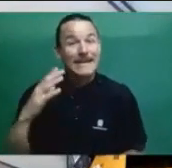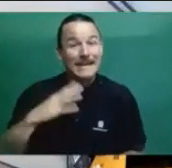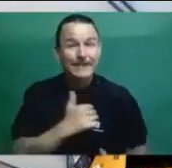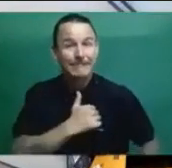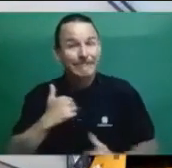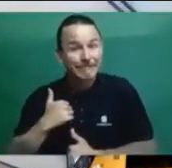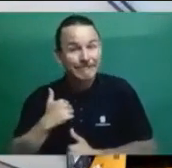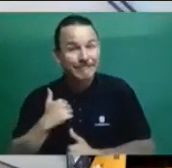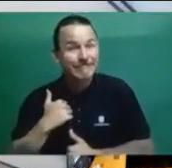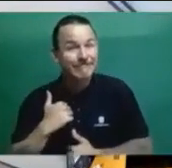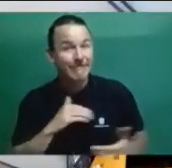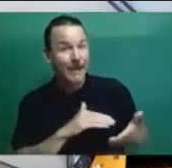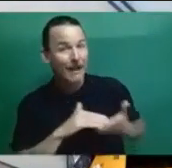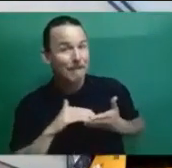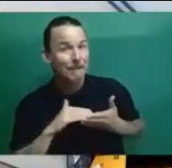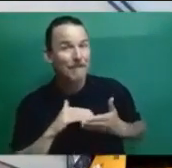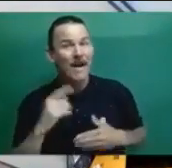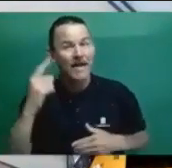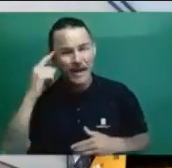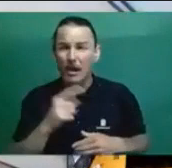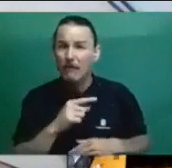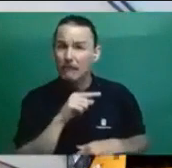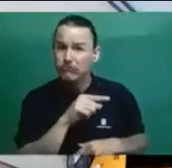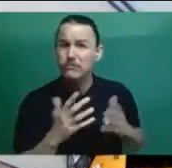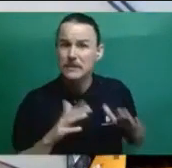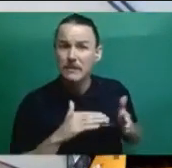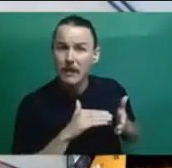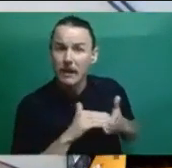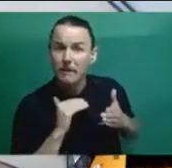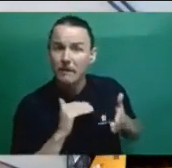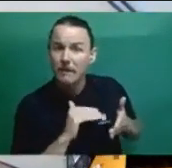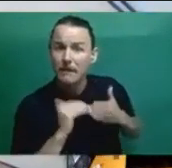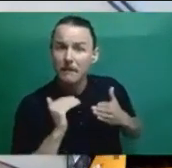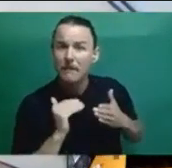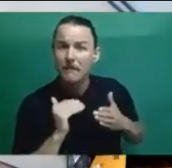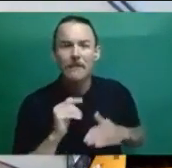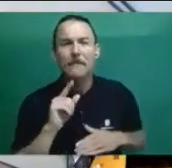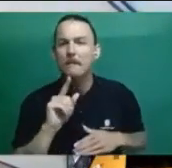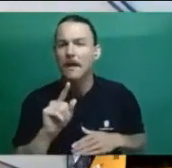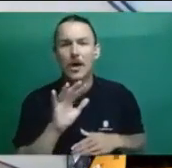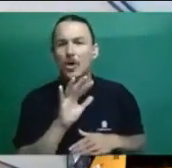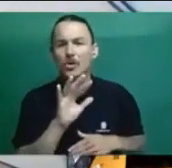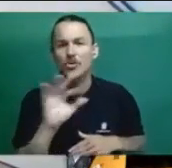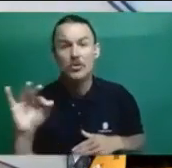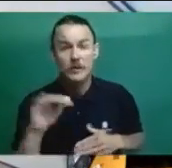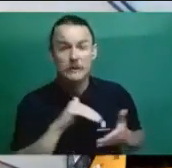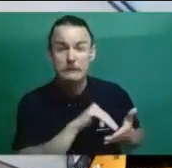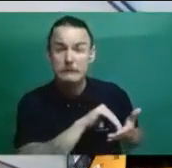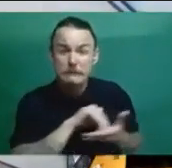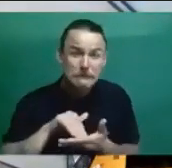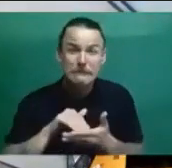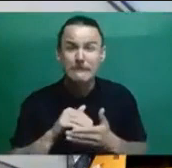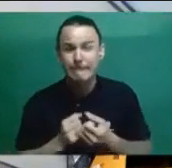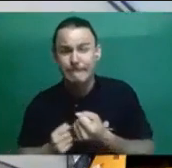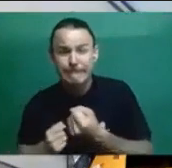some, but nowhere near as much as we thought we might. We haven't made the request because we haven't needed to. Although I would point you to,